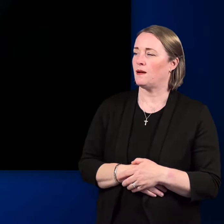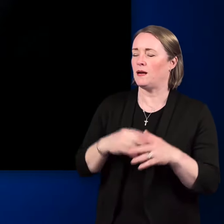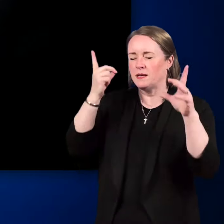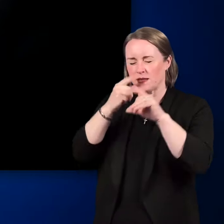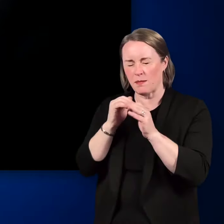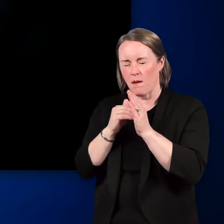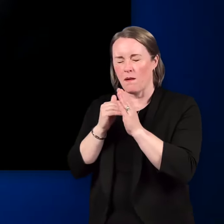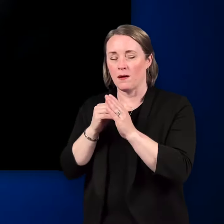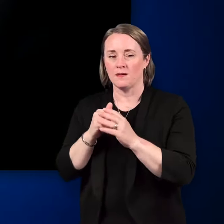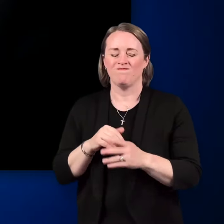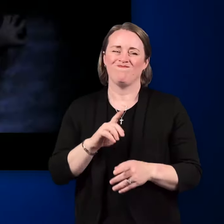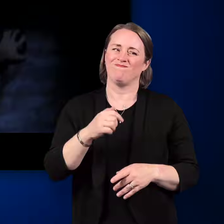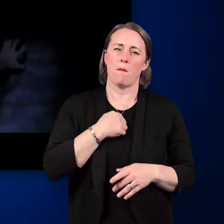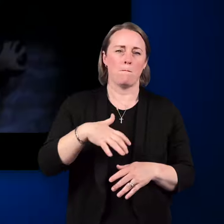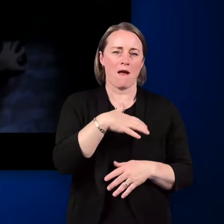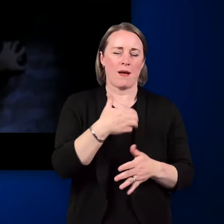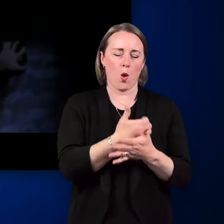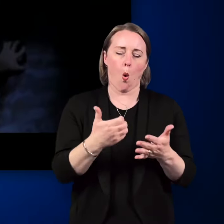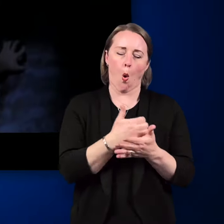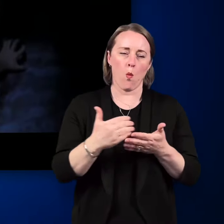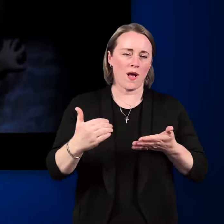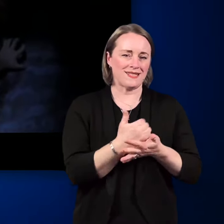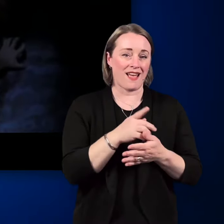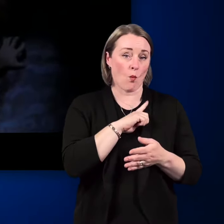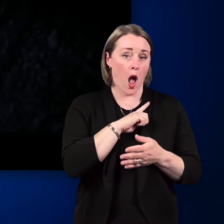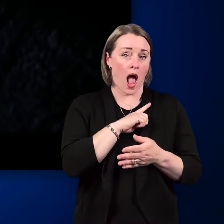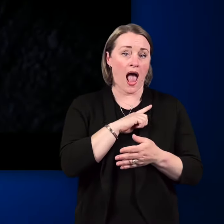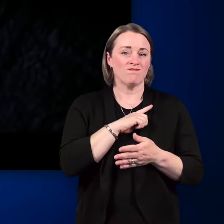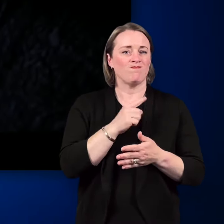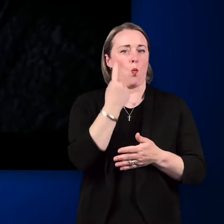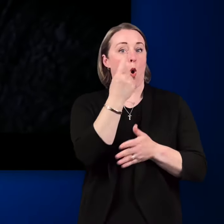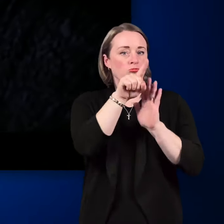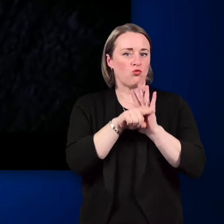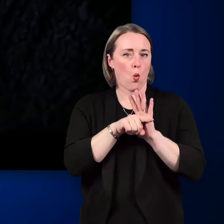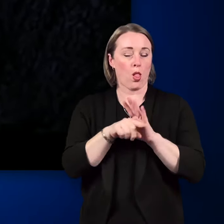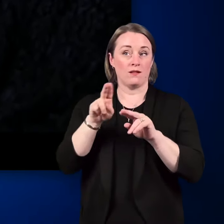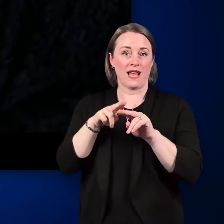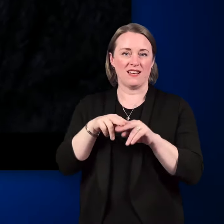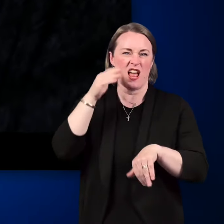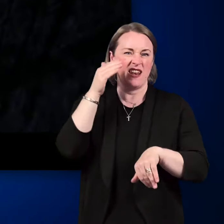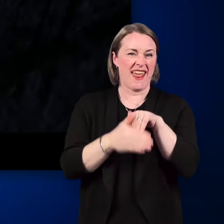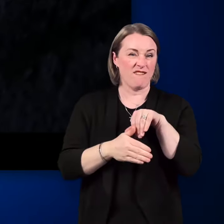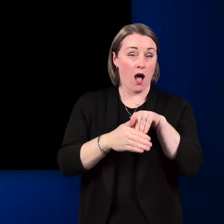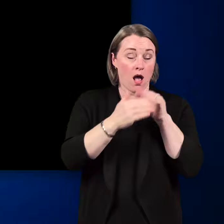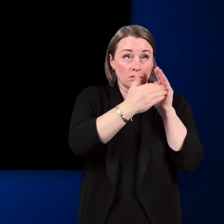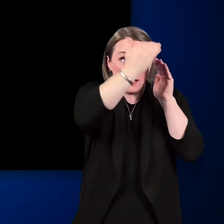My family has always survived by living by my dad's one rule. Never leave the cave.